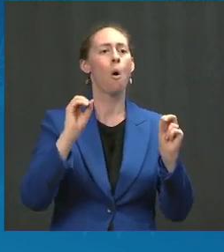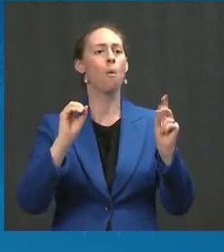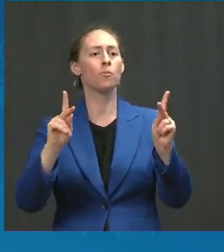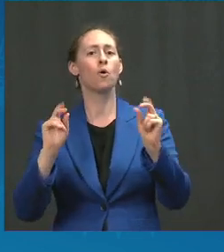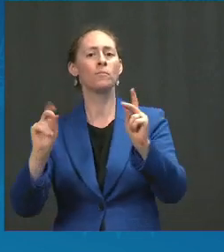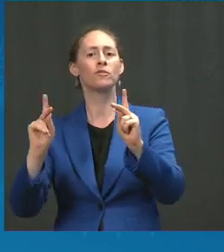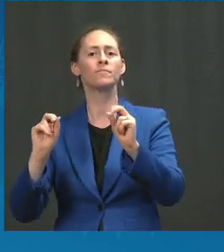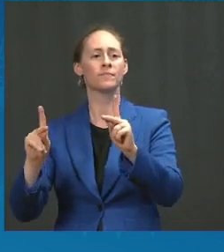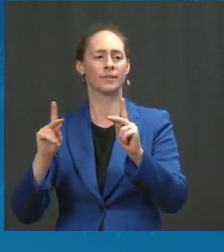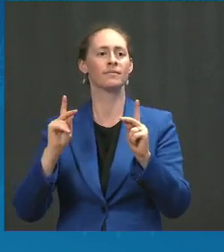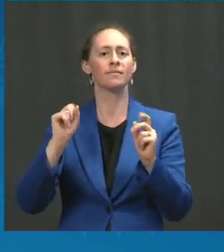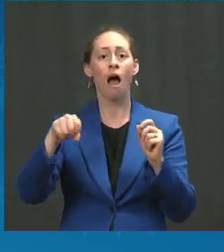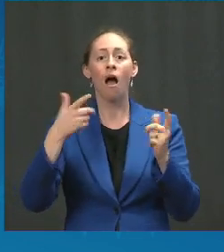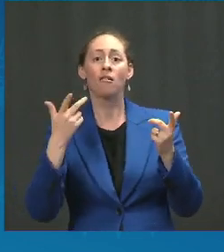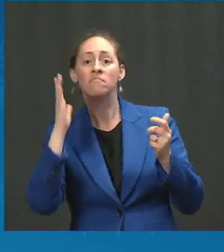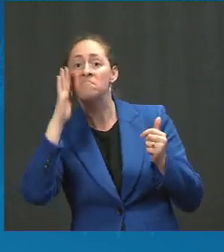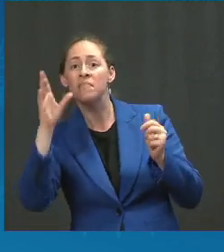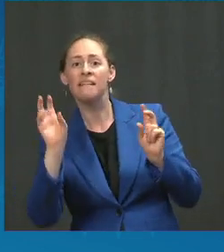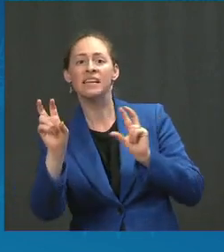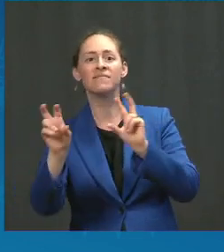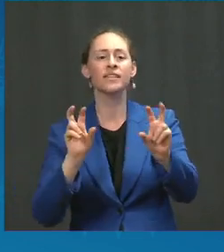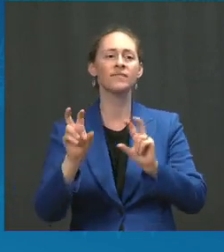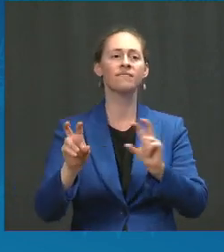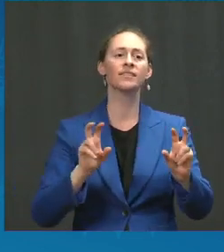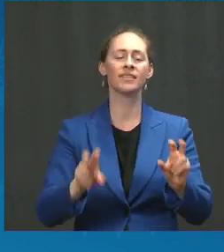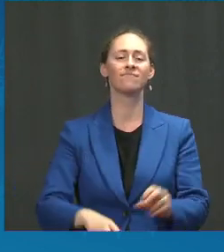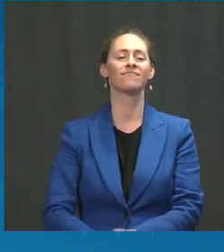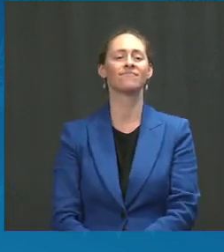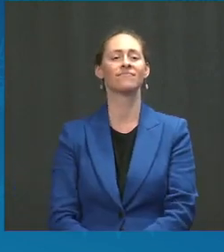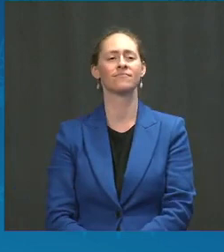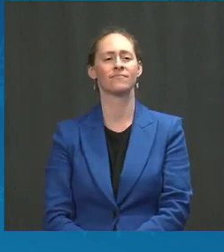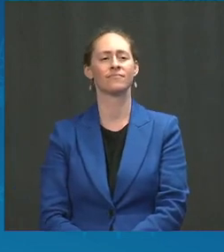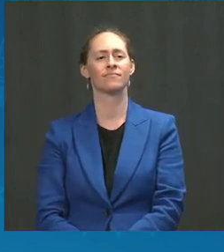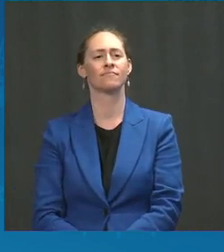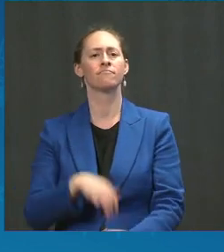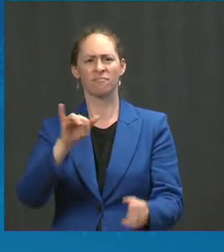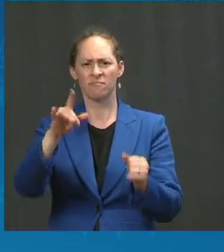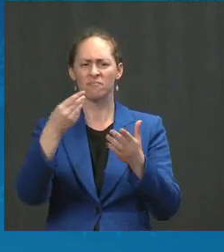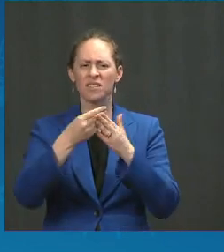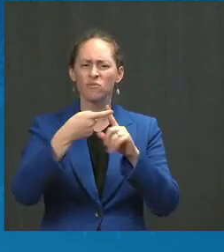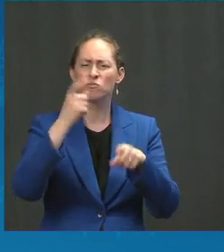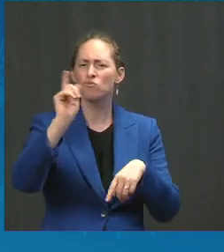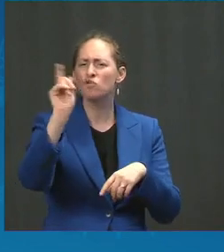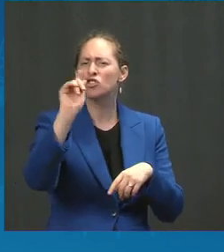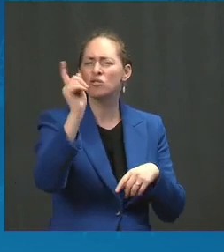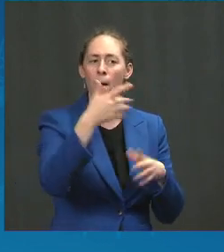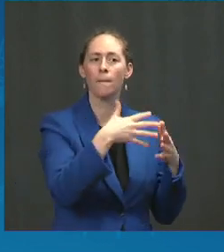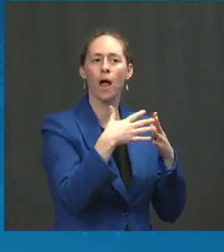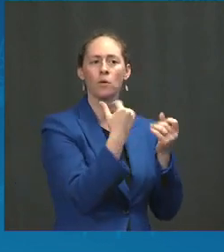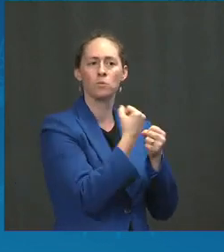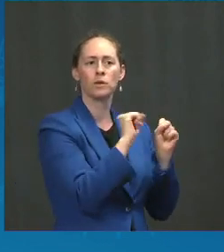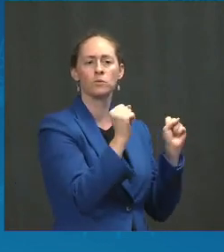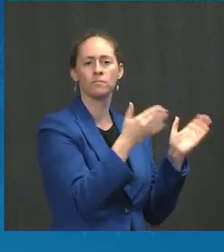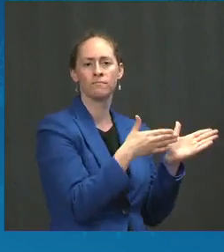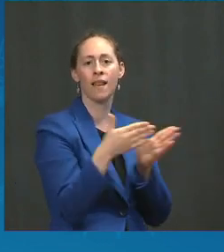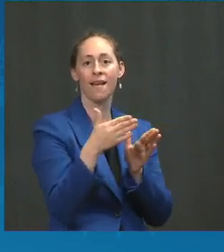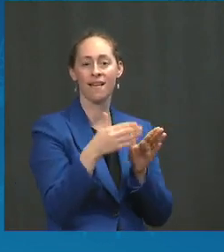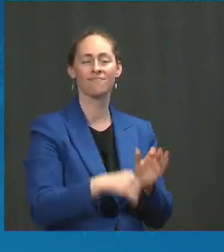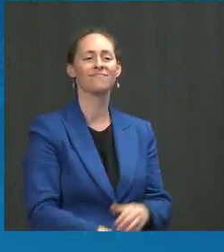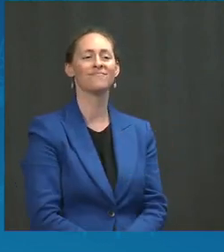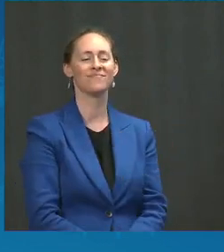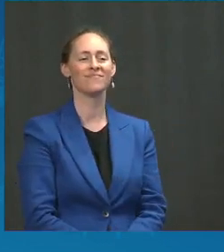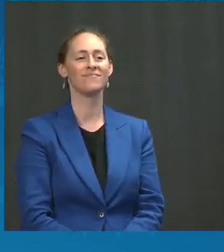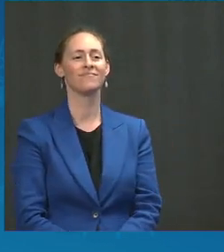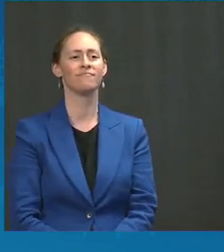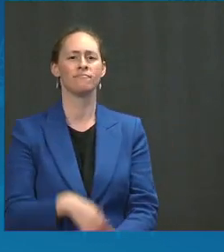billion that we did in the American Rescue Plan and with the PPP. To address the support that folks need. But again, as I